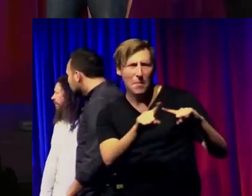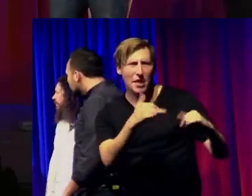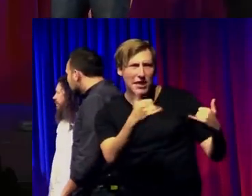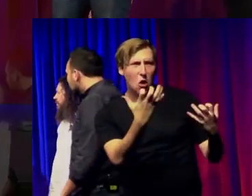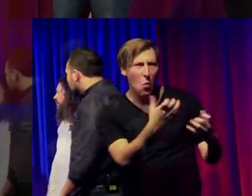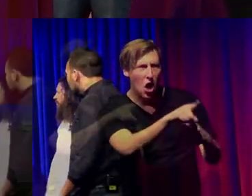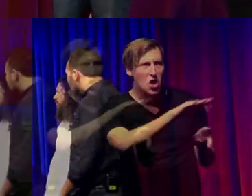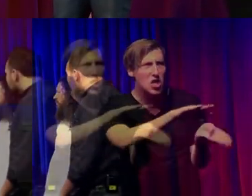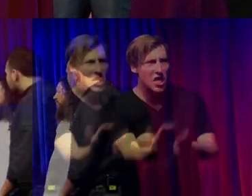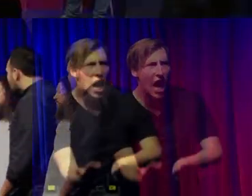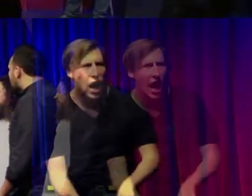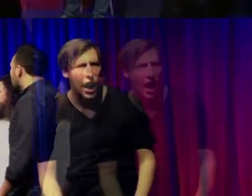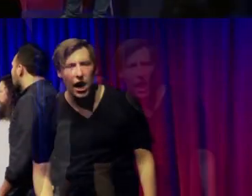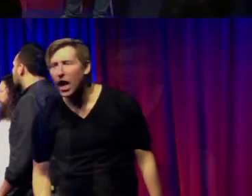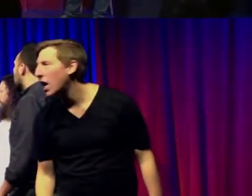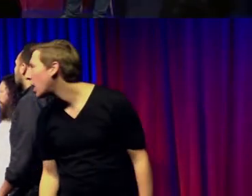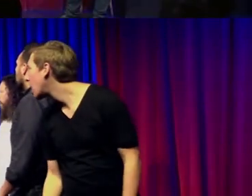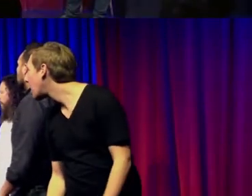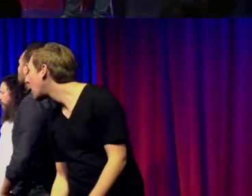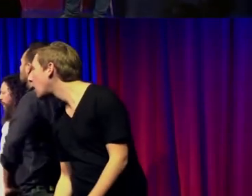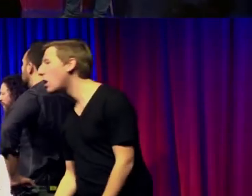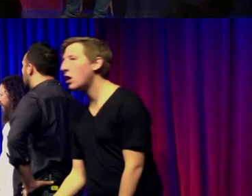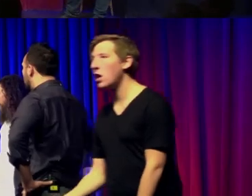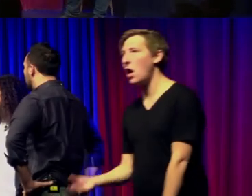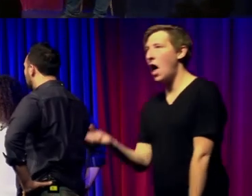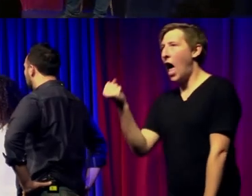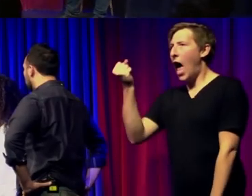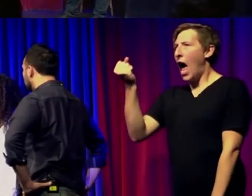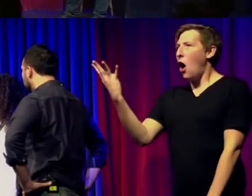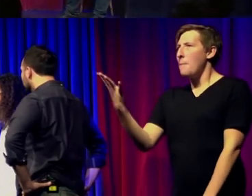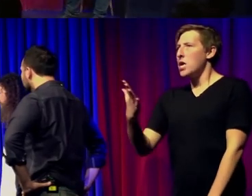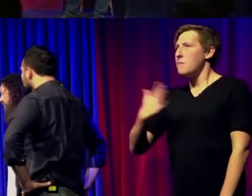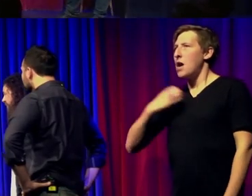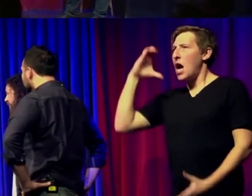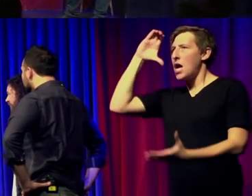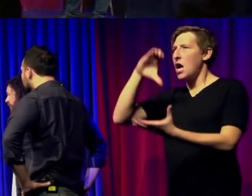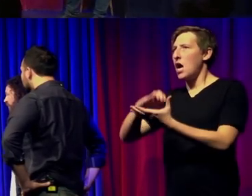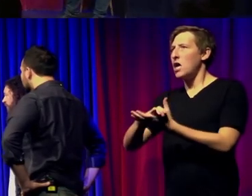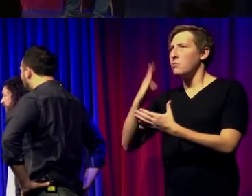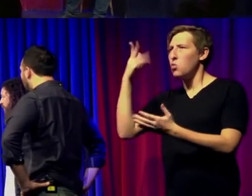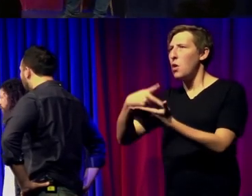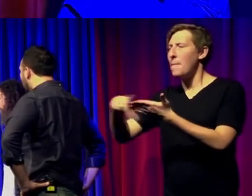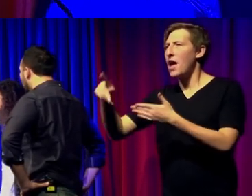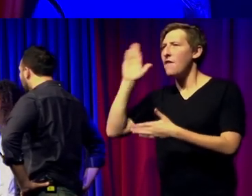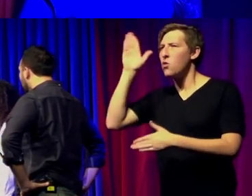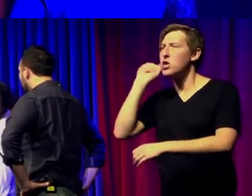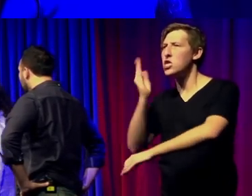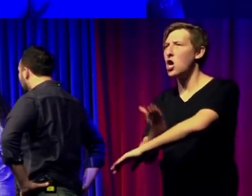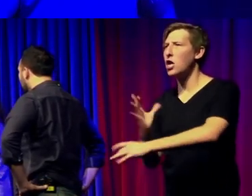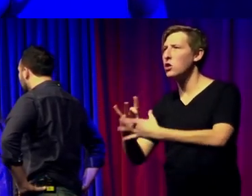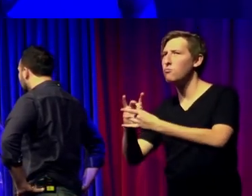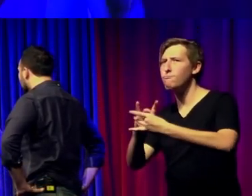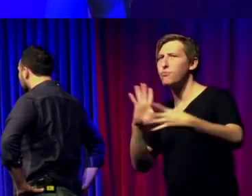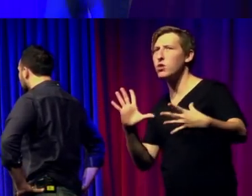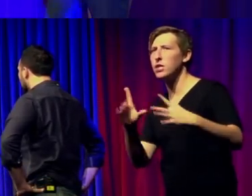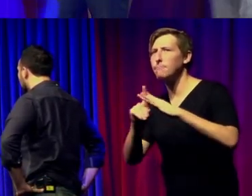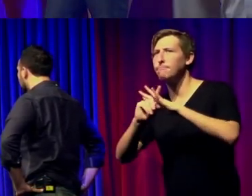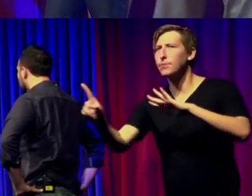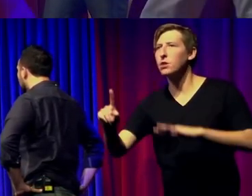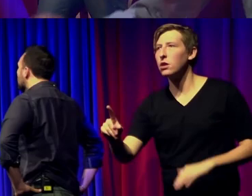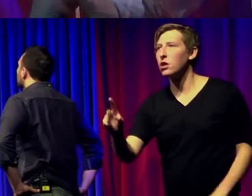my husband paying for our daughter's release? $250,000 on the table right now. All right,